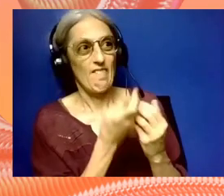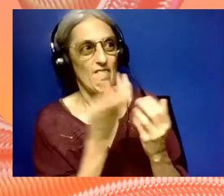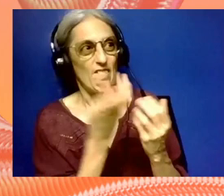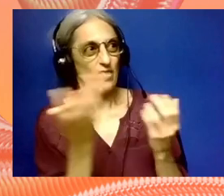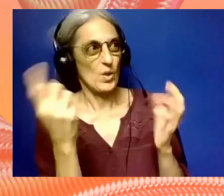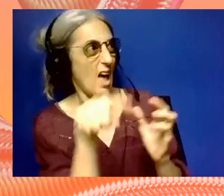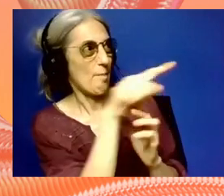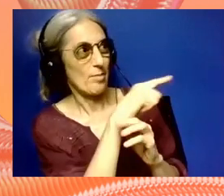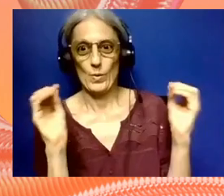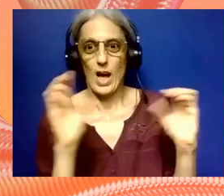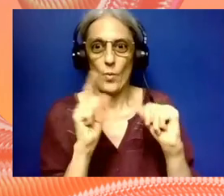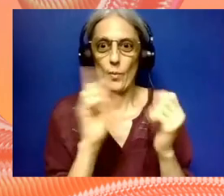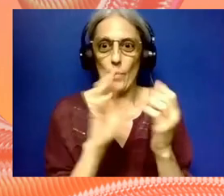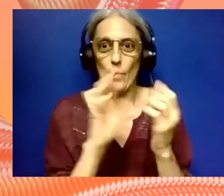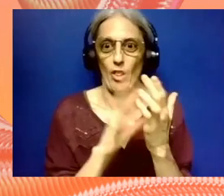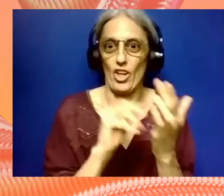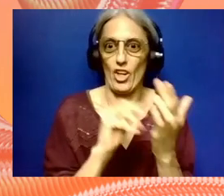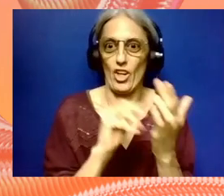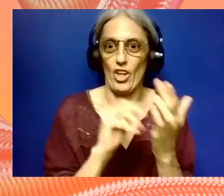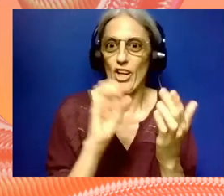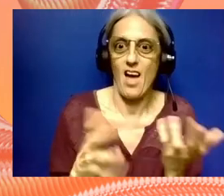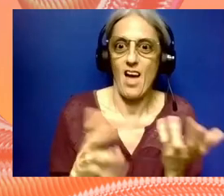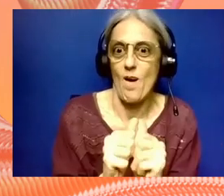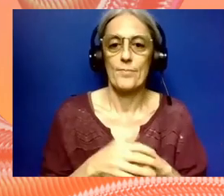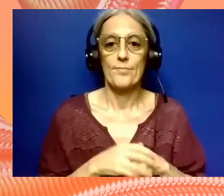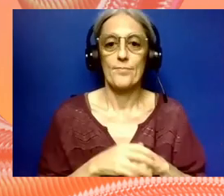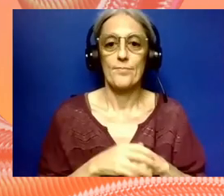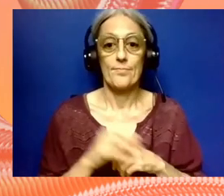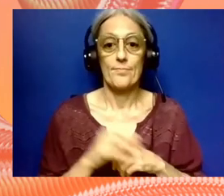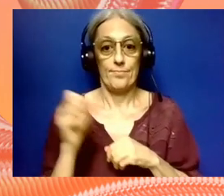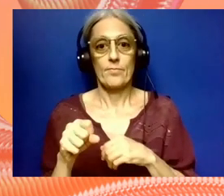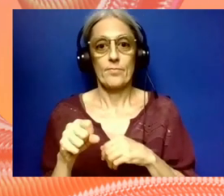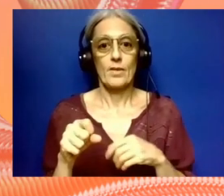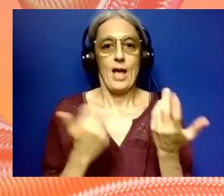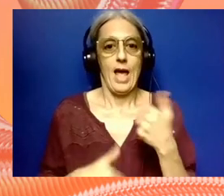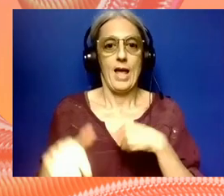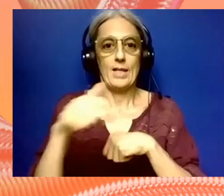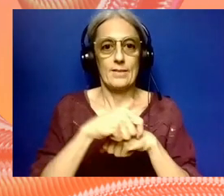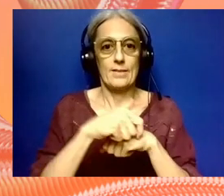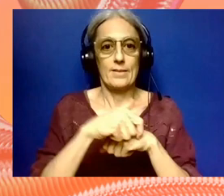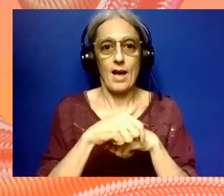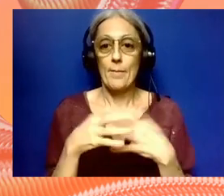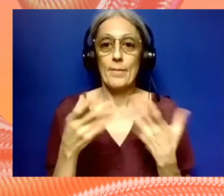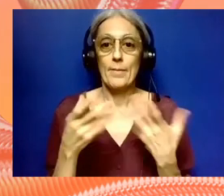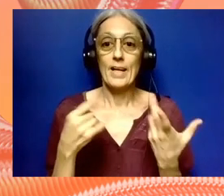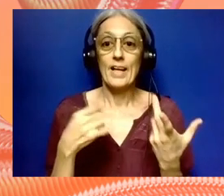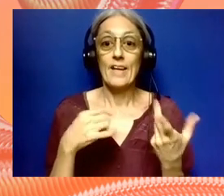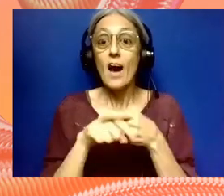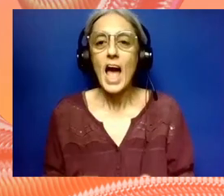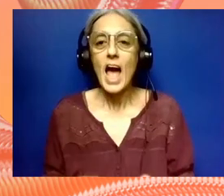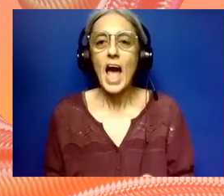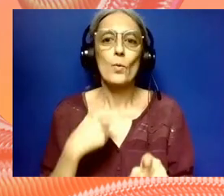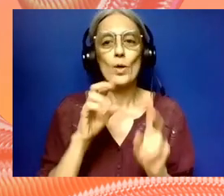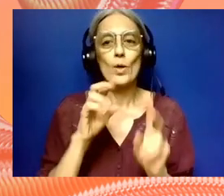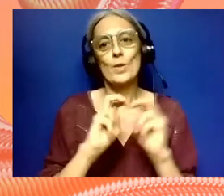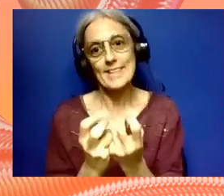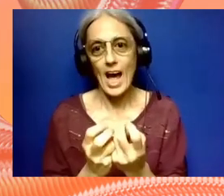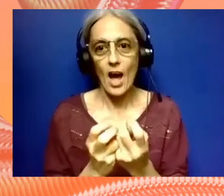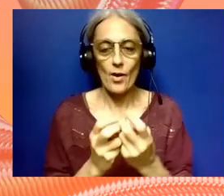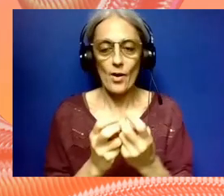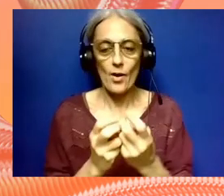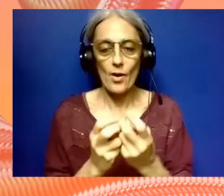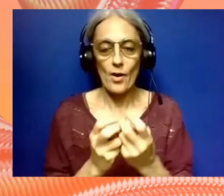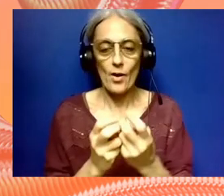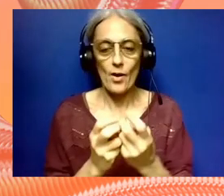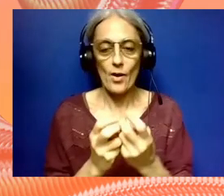every conflict, anything that happened, we would sit down first and like do a whole chart situation. Like, I wish every organization